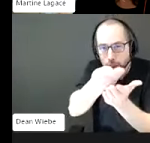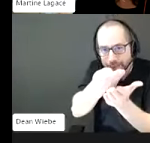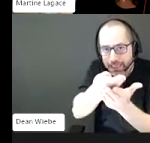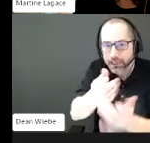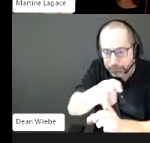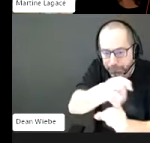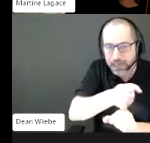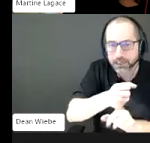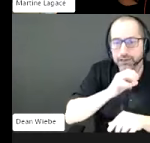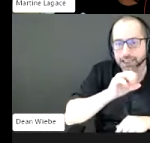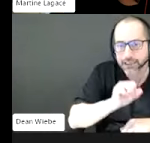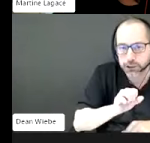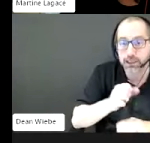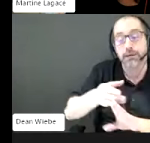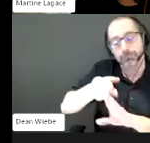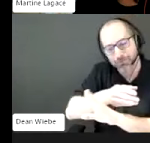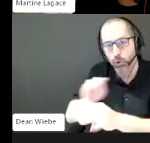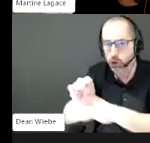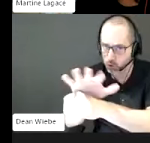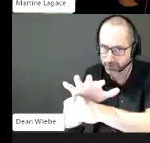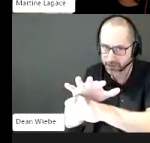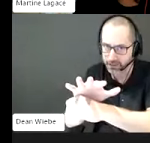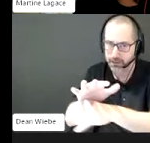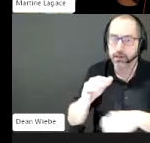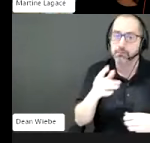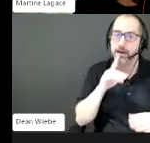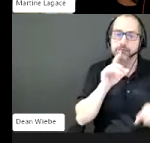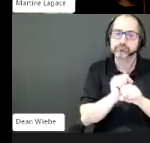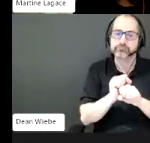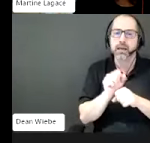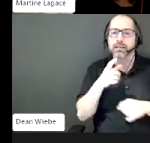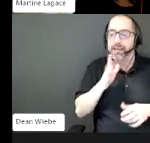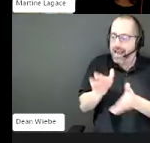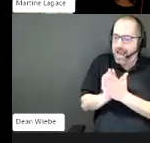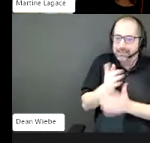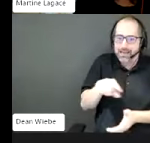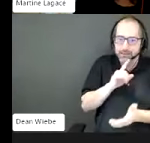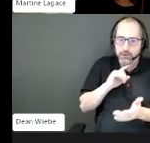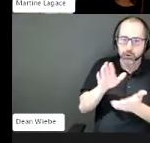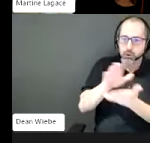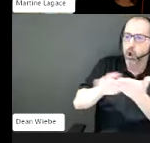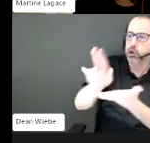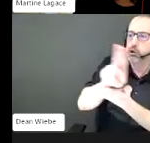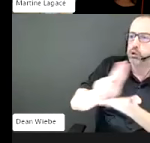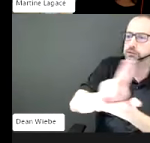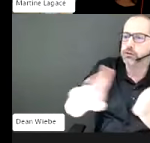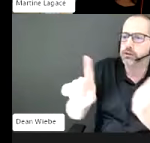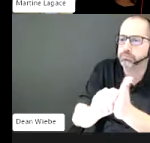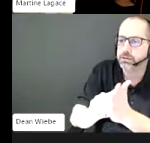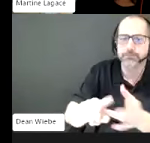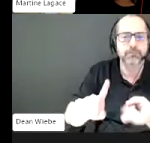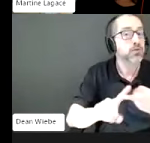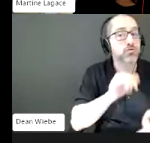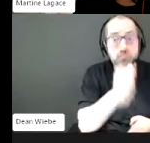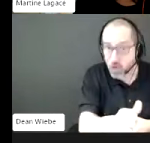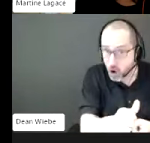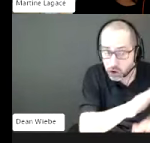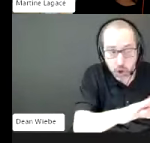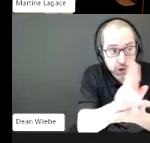to do some kind of a scan of publications, academic and non-academic documents, so produced